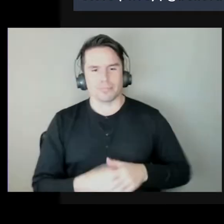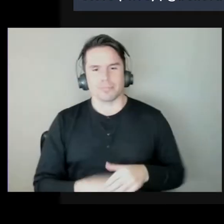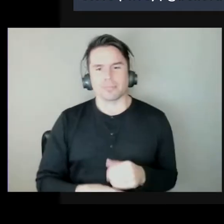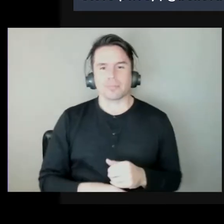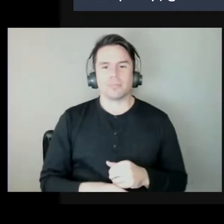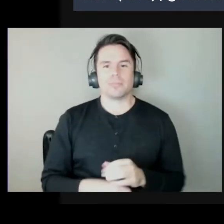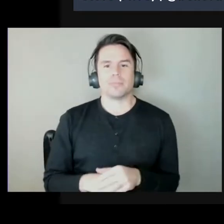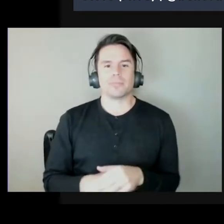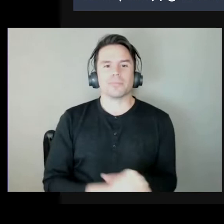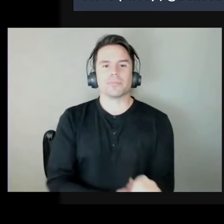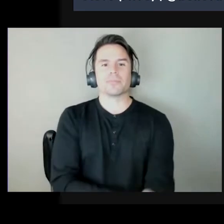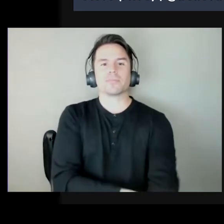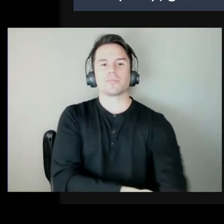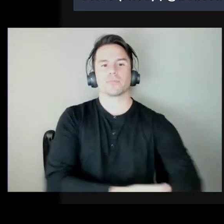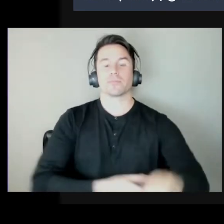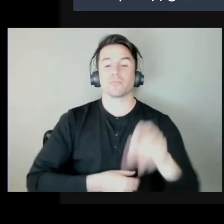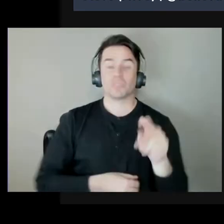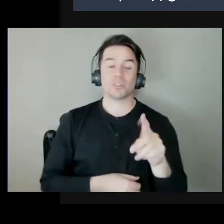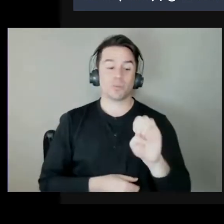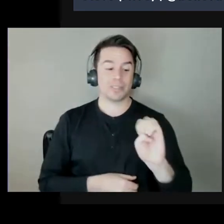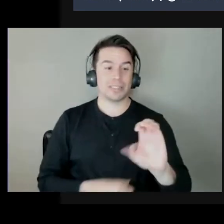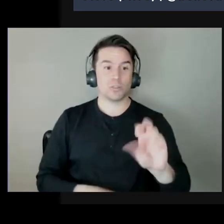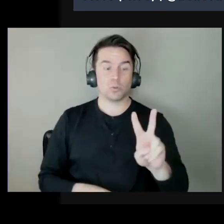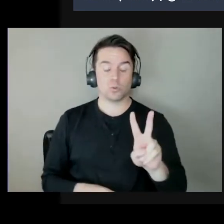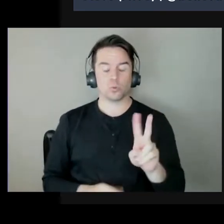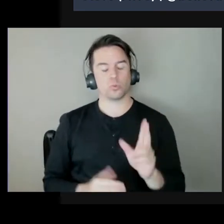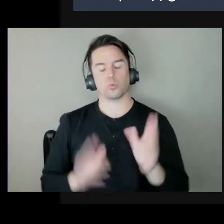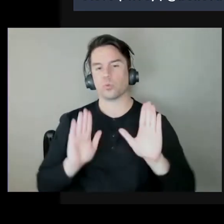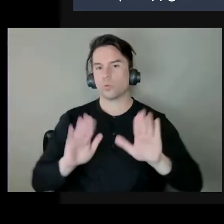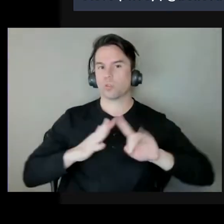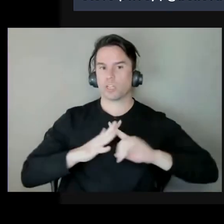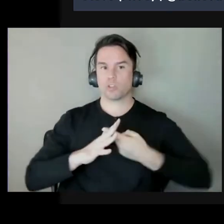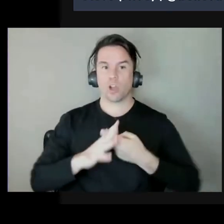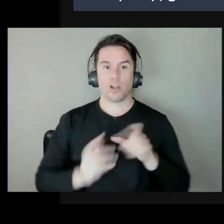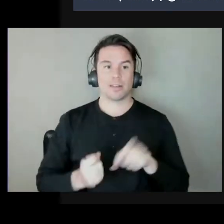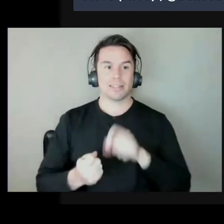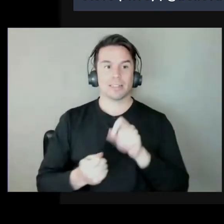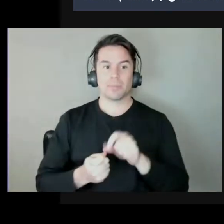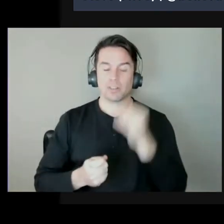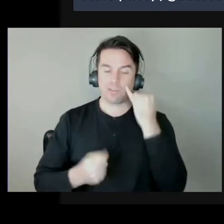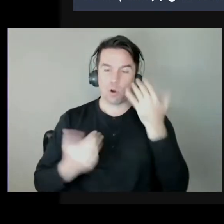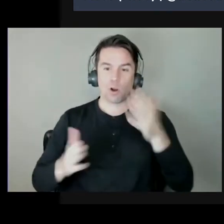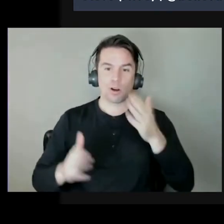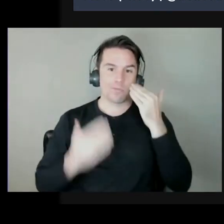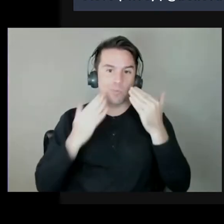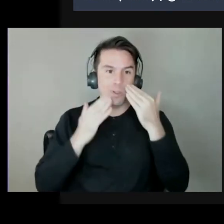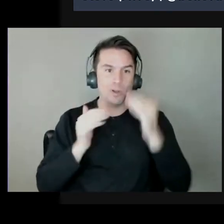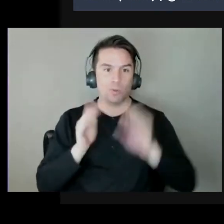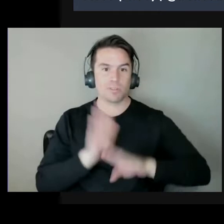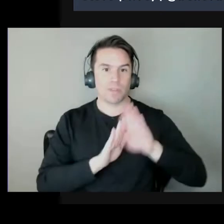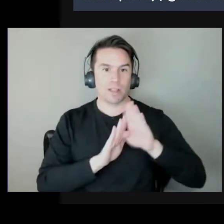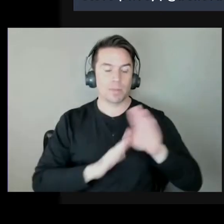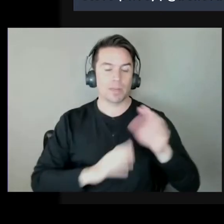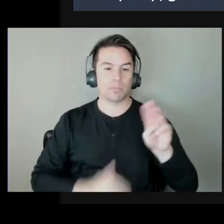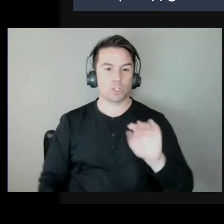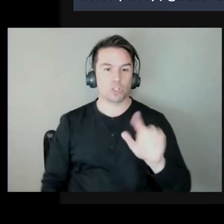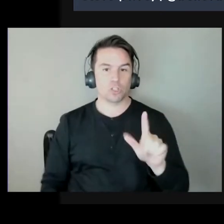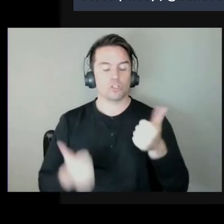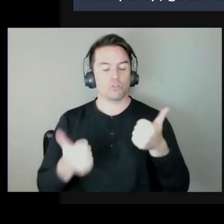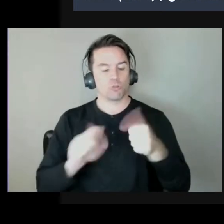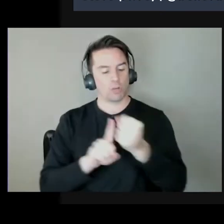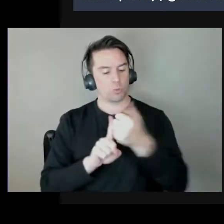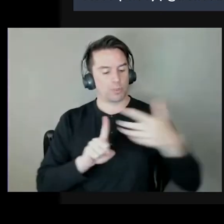EC2 is a great start, particularly if you're already familiar with developing machine learning and you're just trying to extend that. But